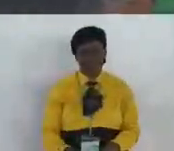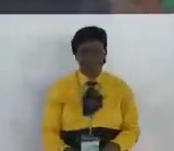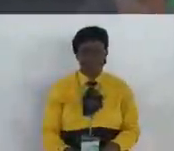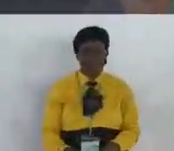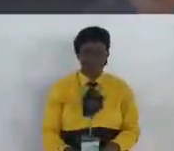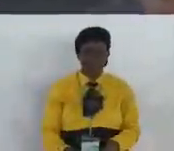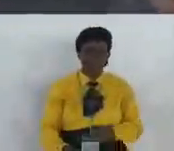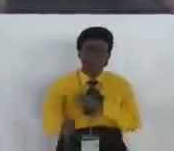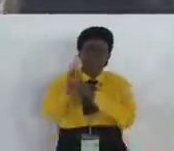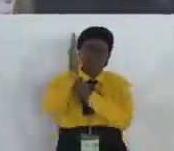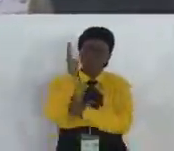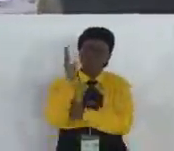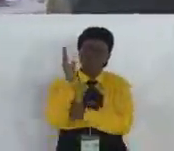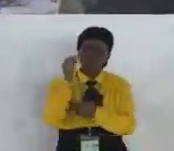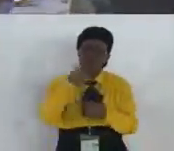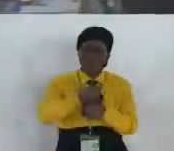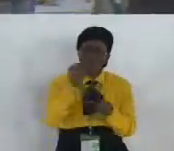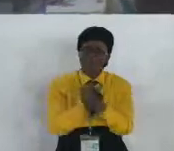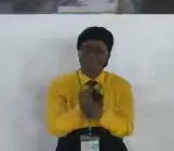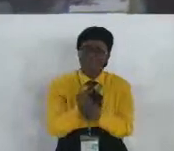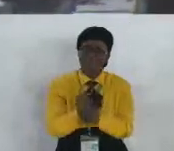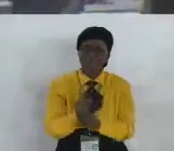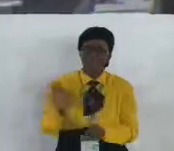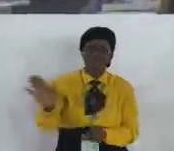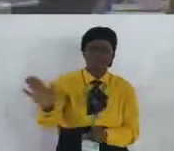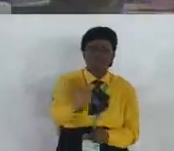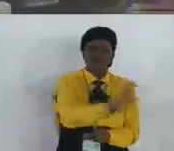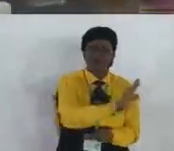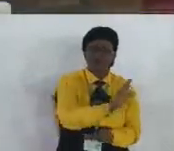God made your hands to clap